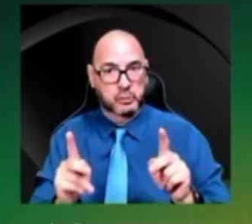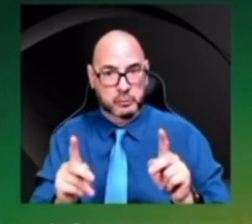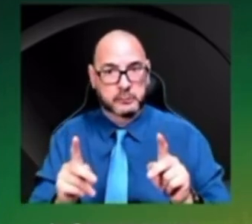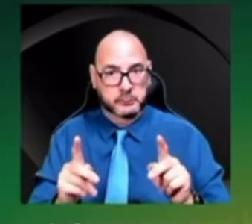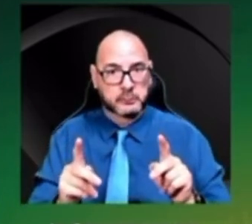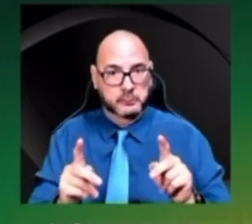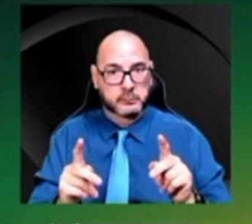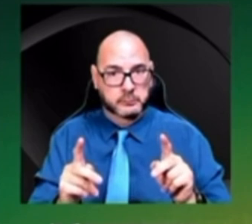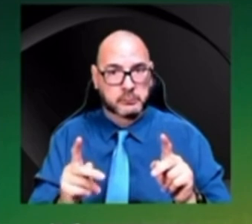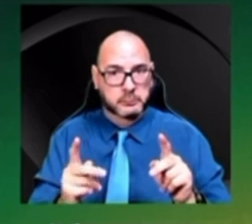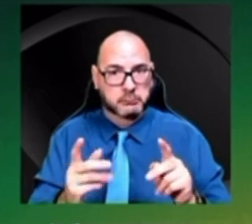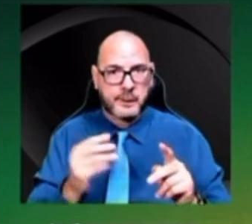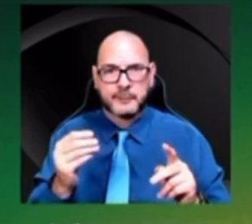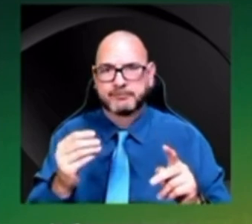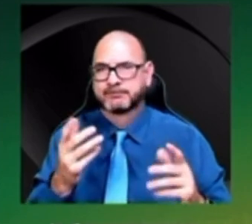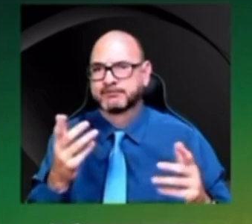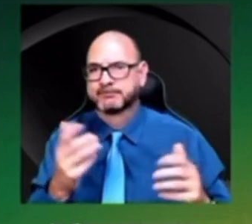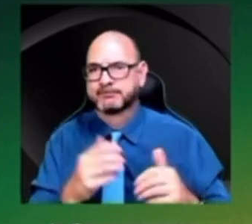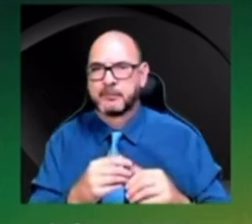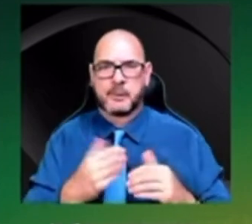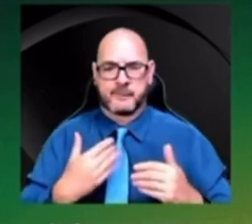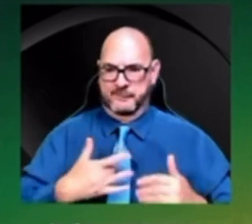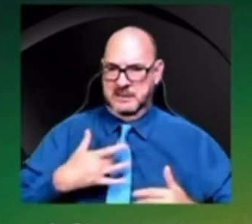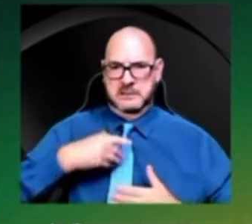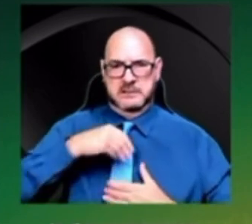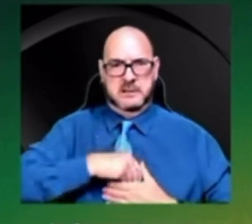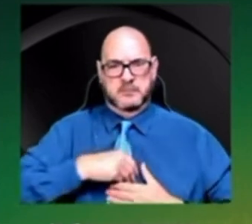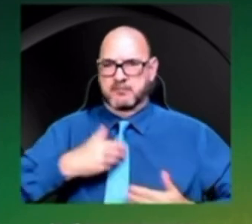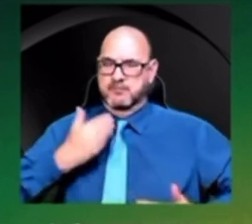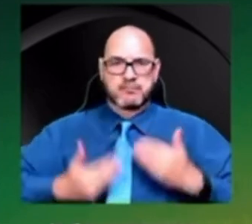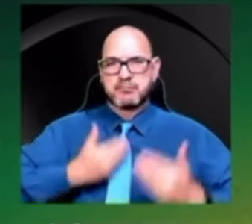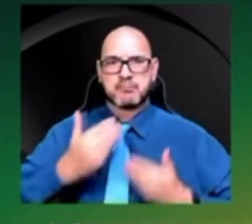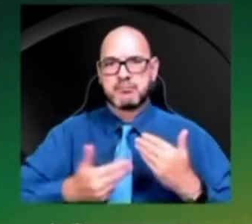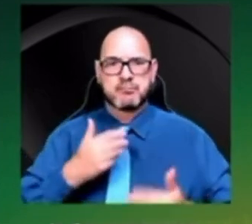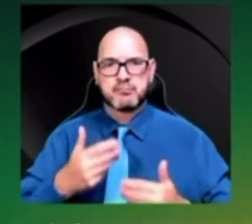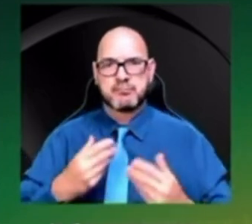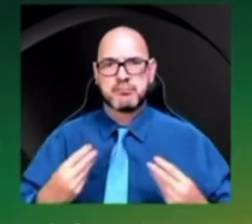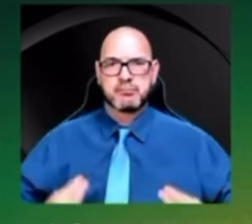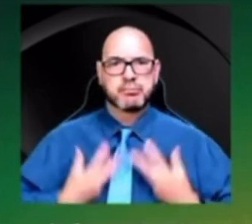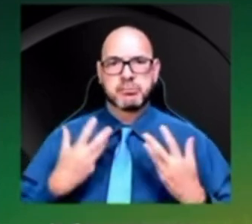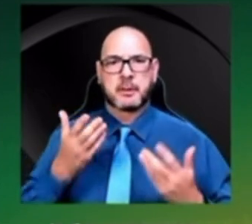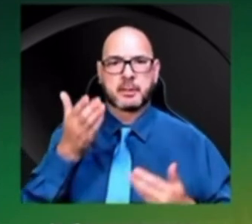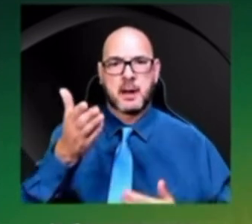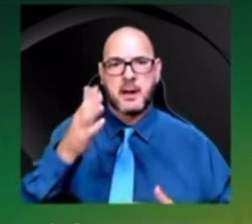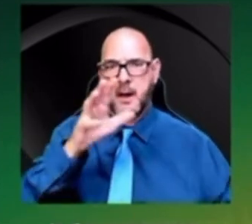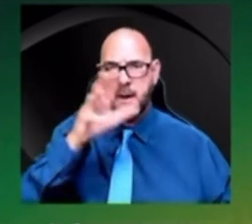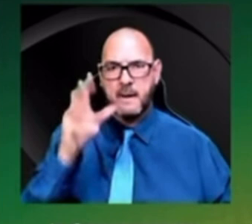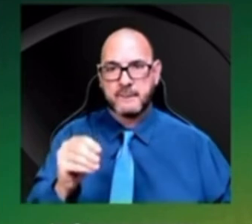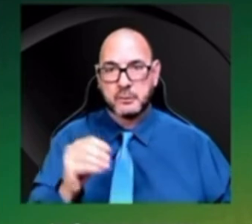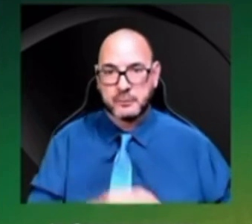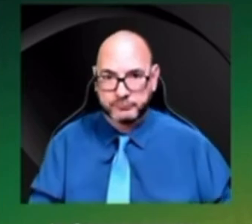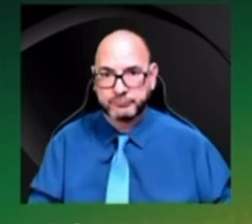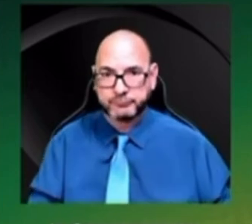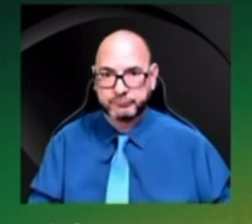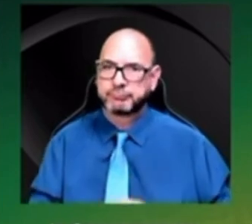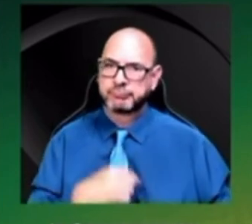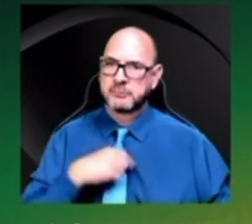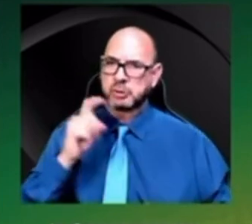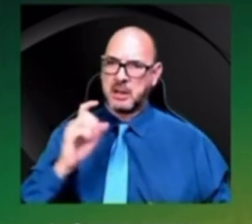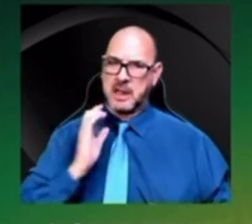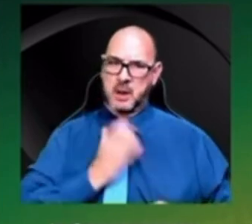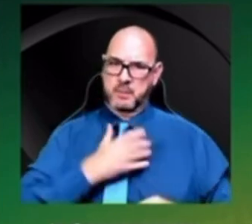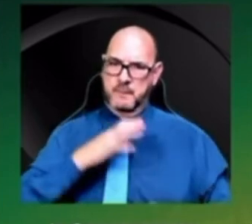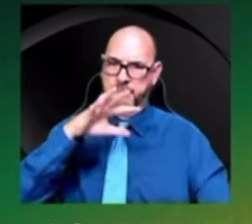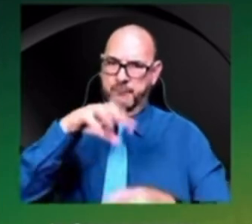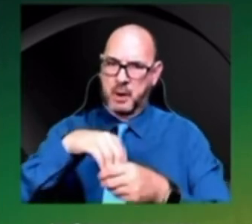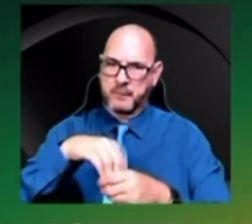culture and tradition welcome ceremonies. Happening there, and what should be our engagement for so many, I